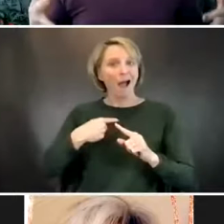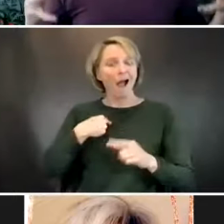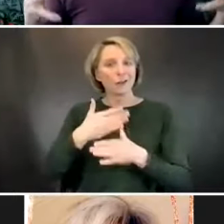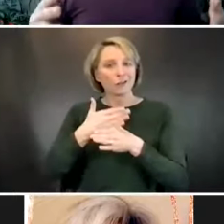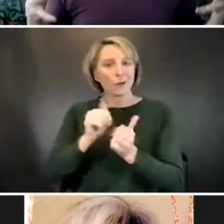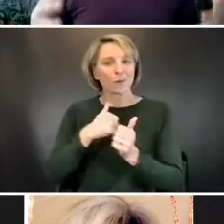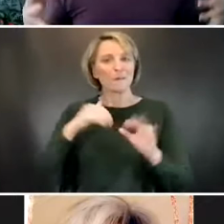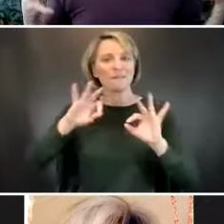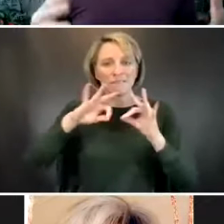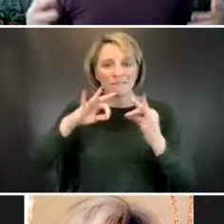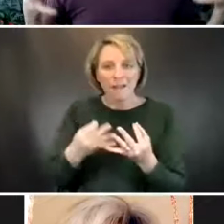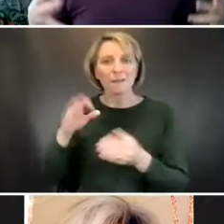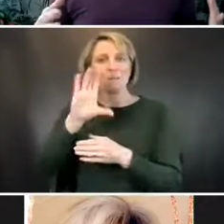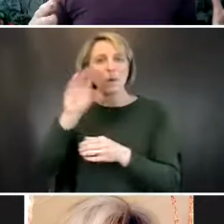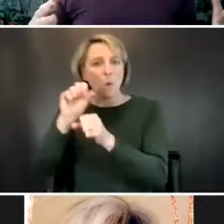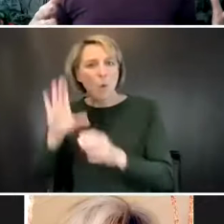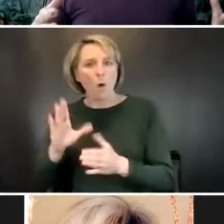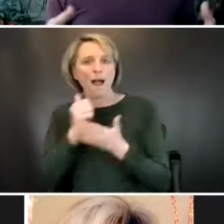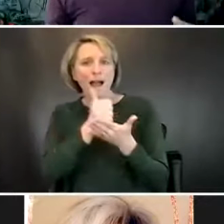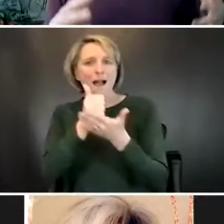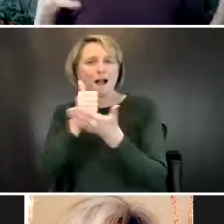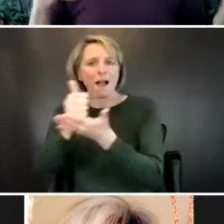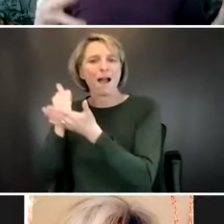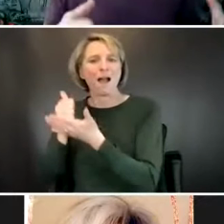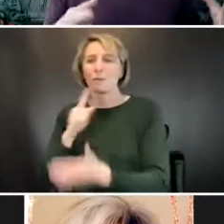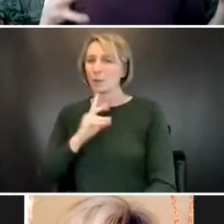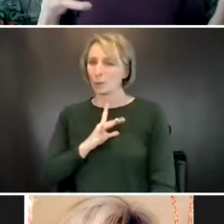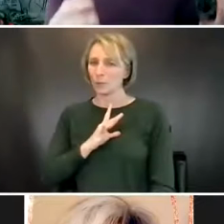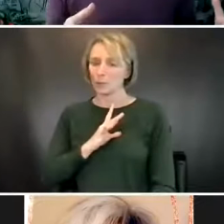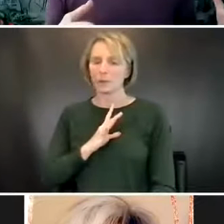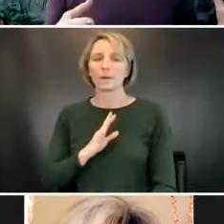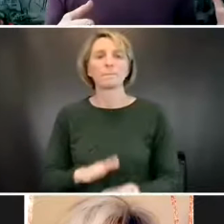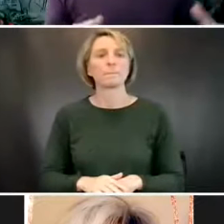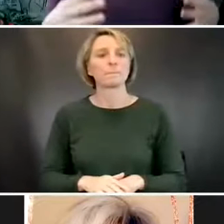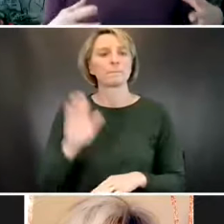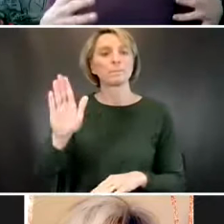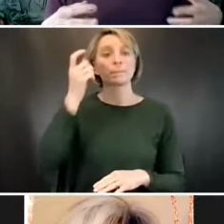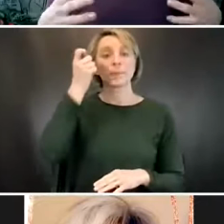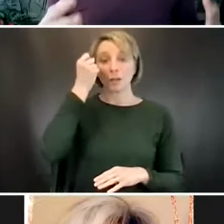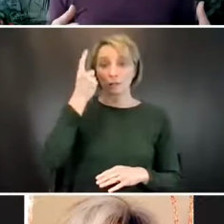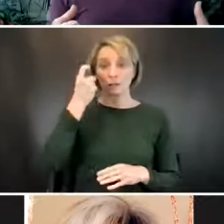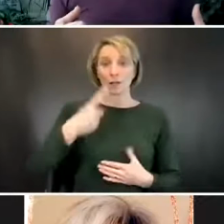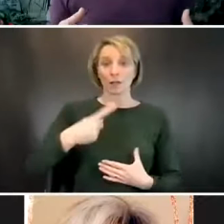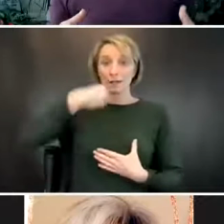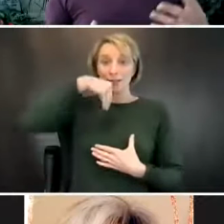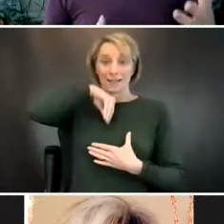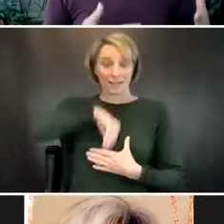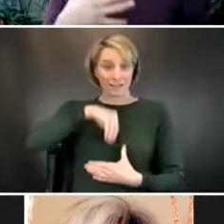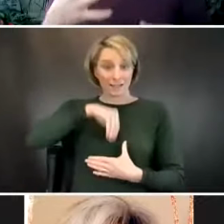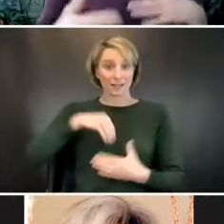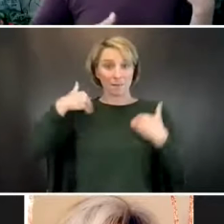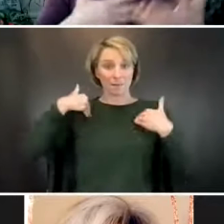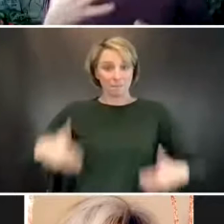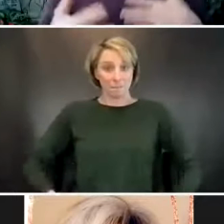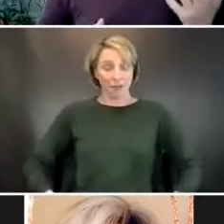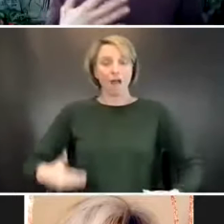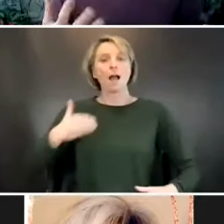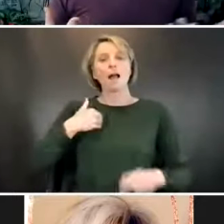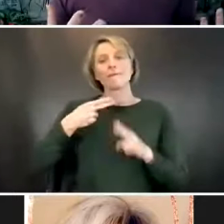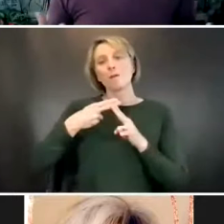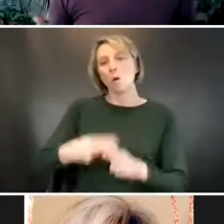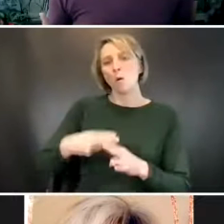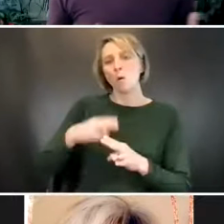of our autonomic nervous system is to stay safe. Now, the autonomic nervous system controls all of the